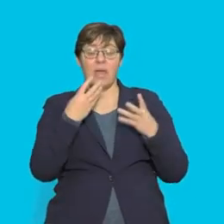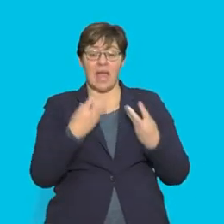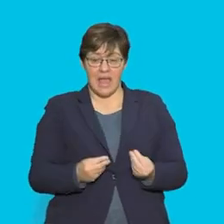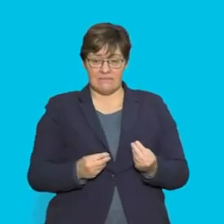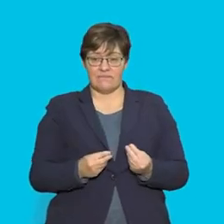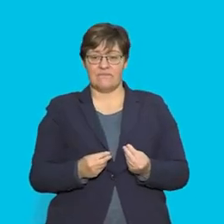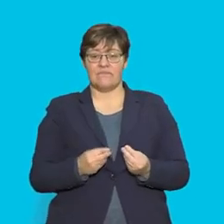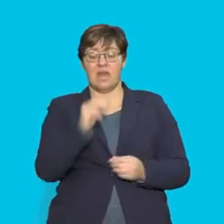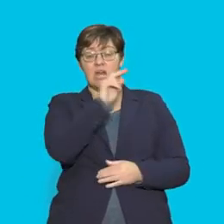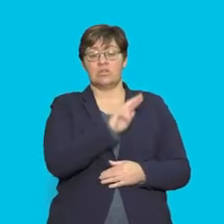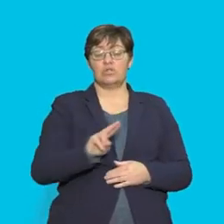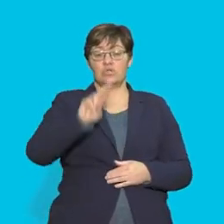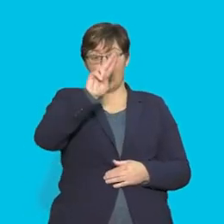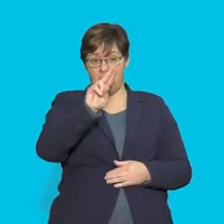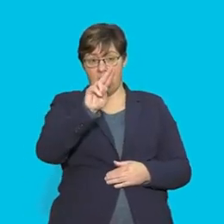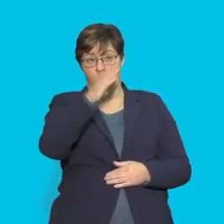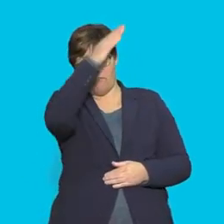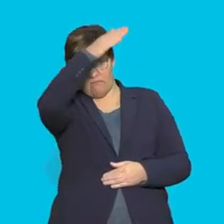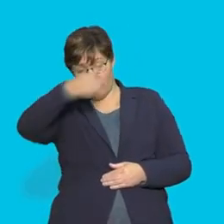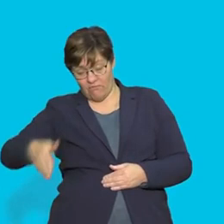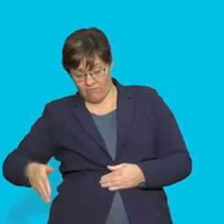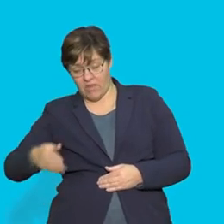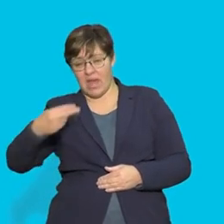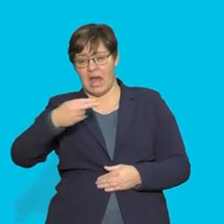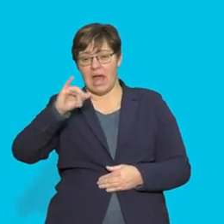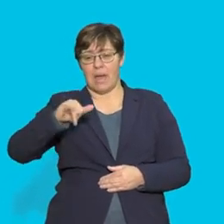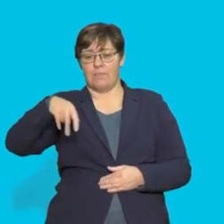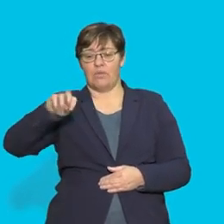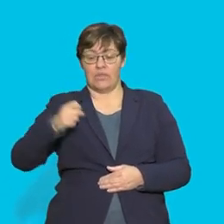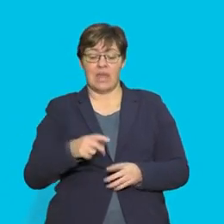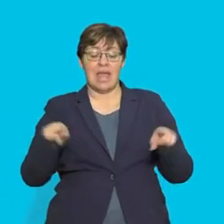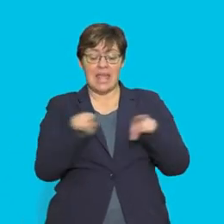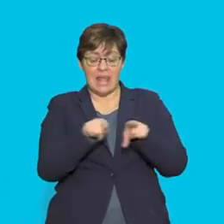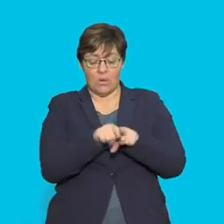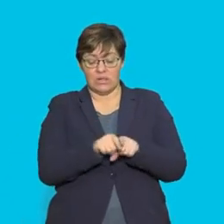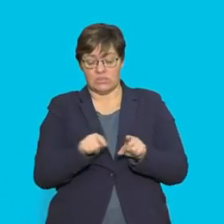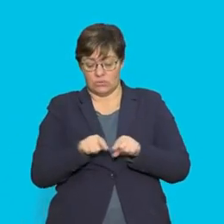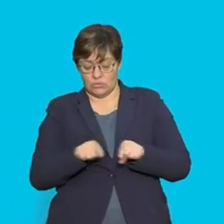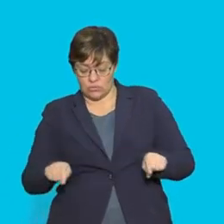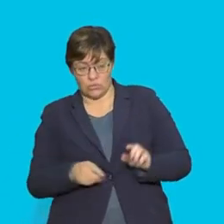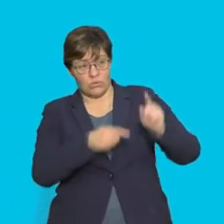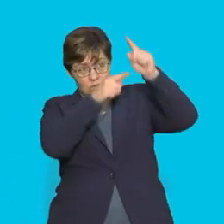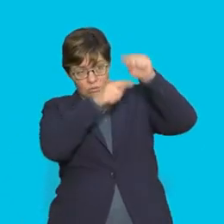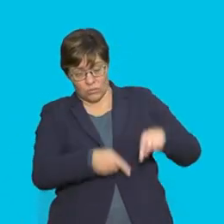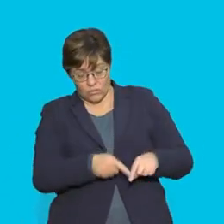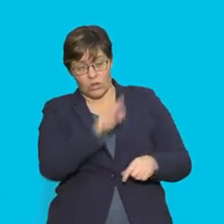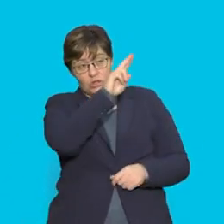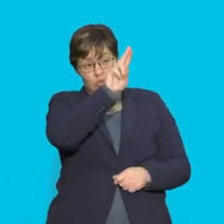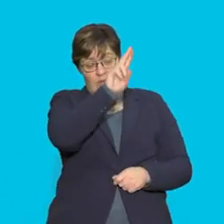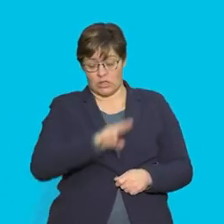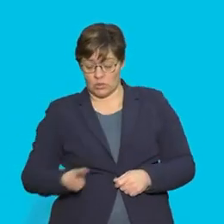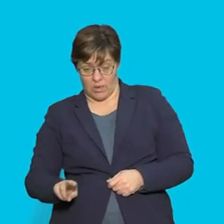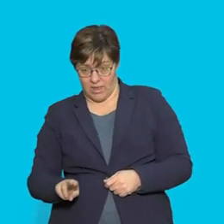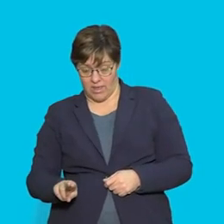I have the square of the hypotenuse being equal to the sum of the squares of the other